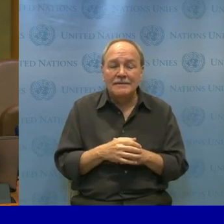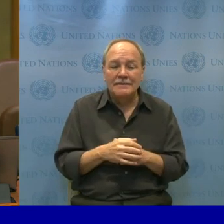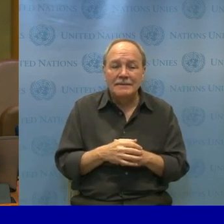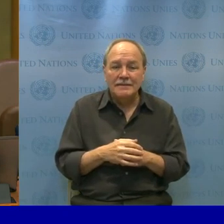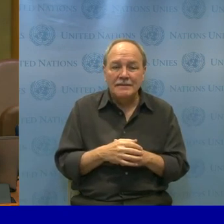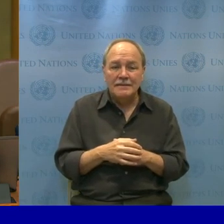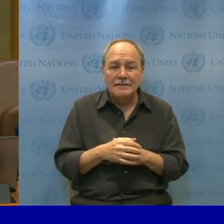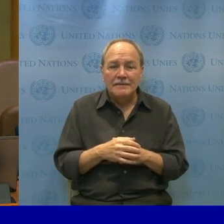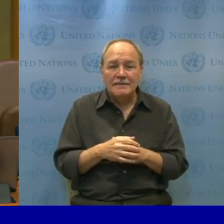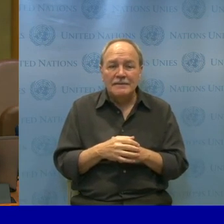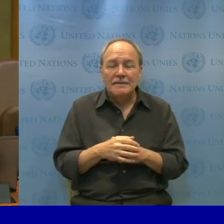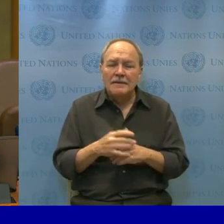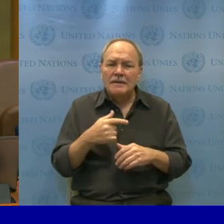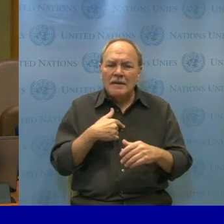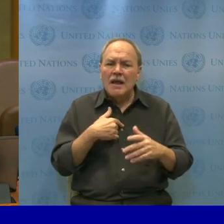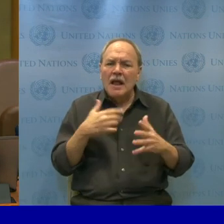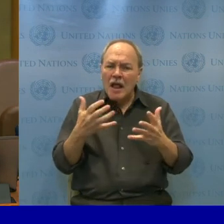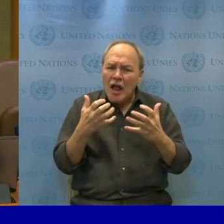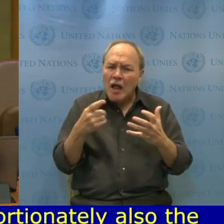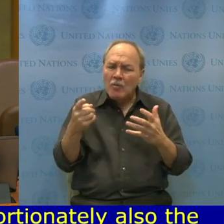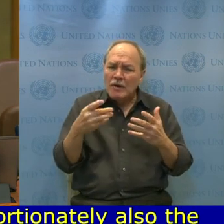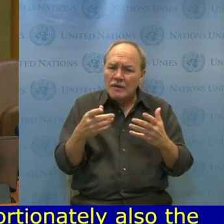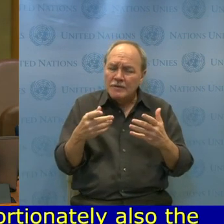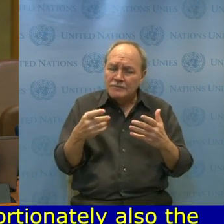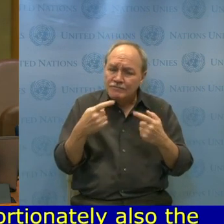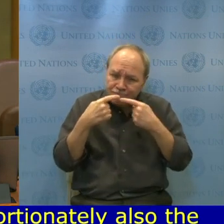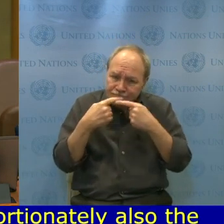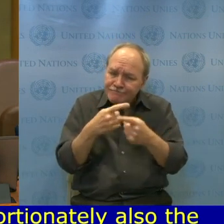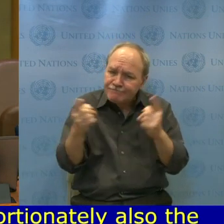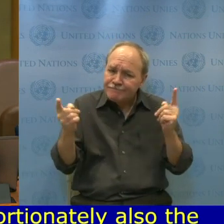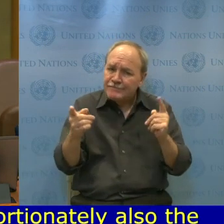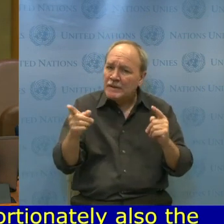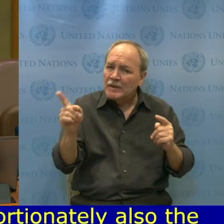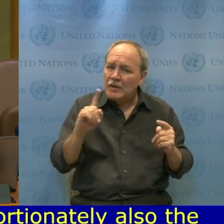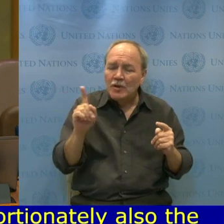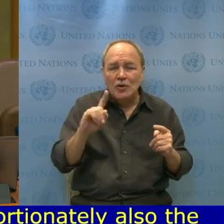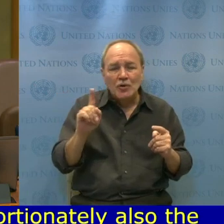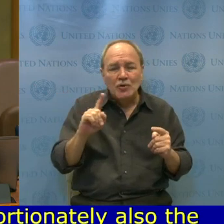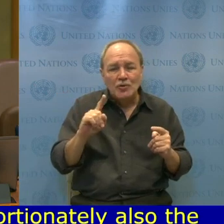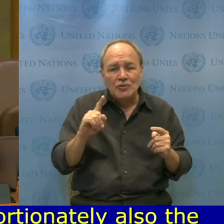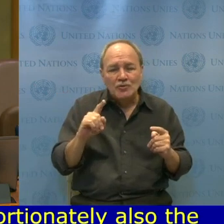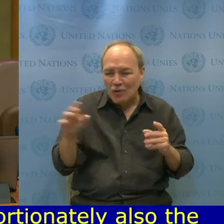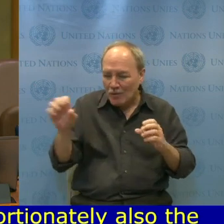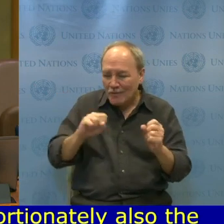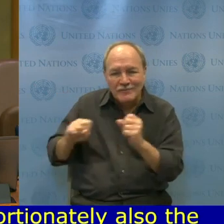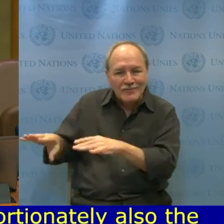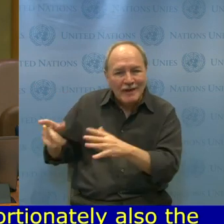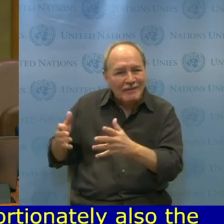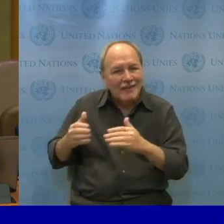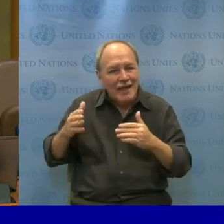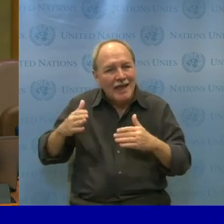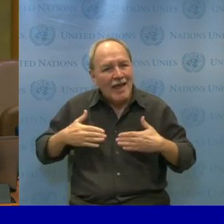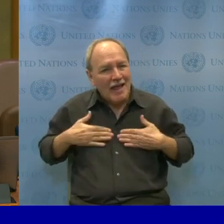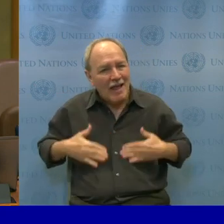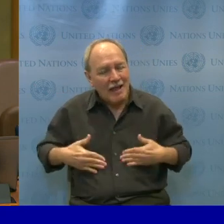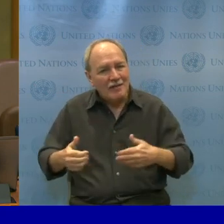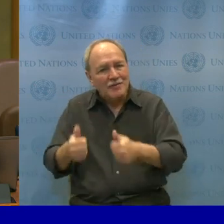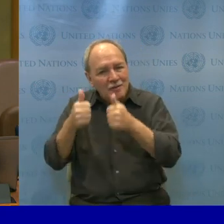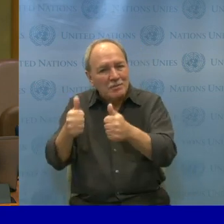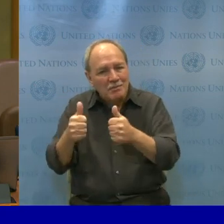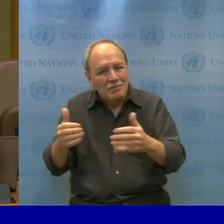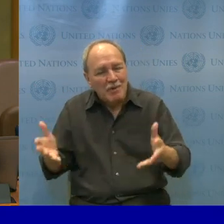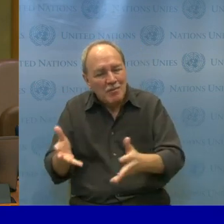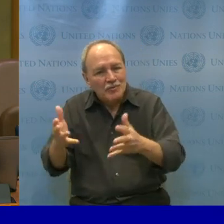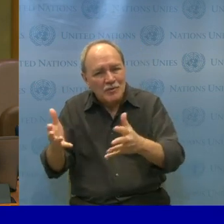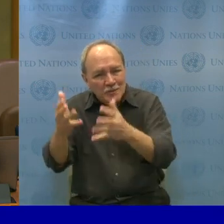to make sure that we don't forget that also health promotion programs should be accessible for people